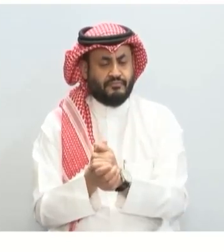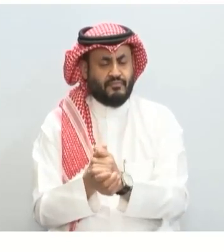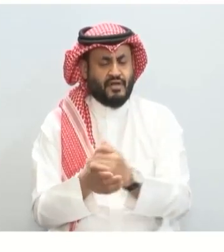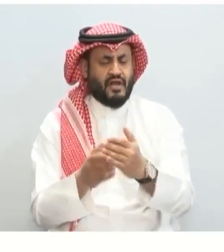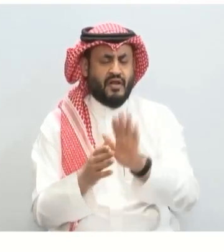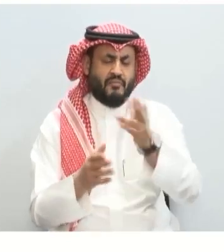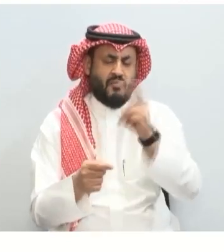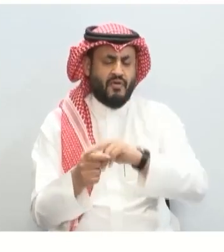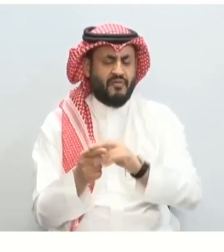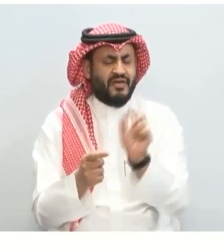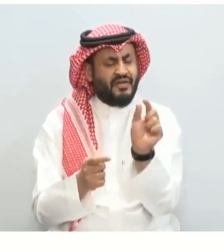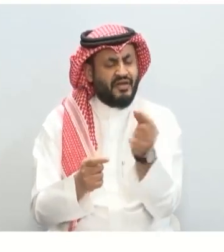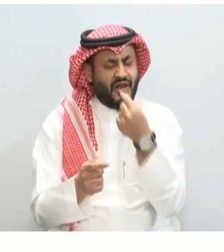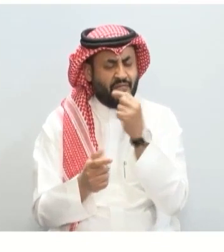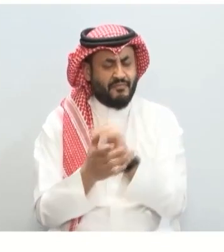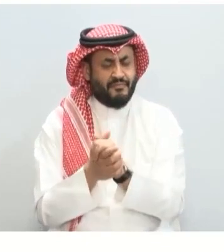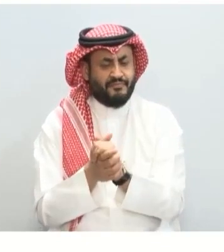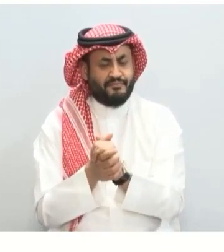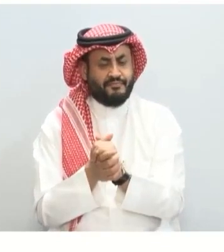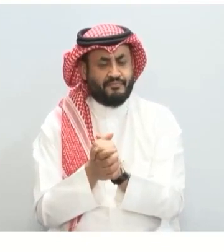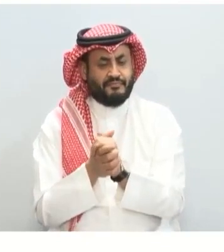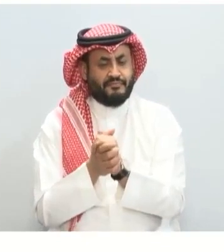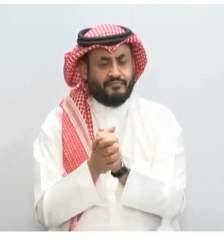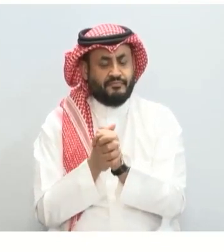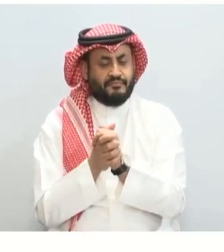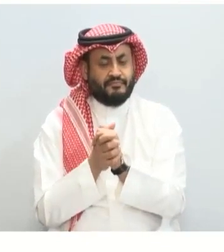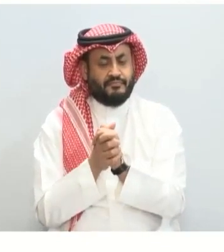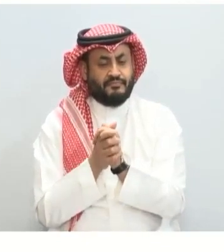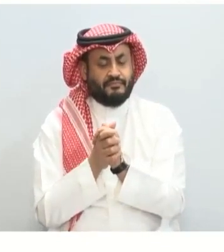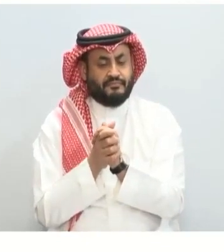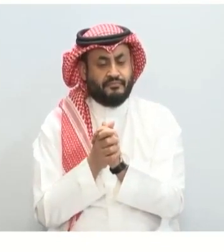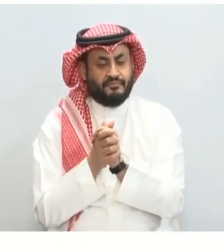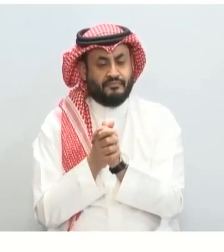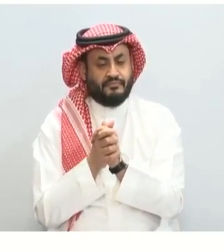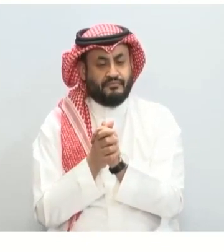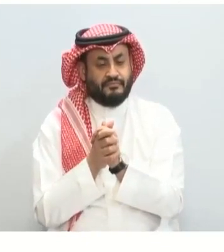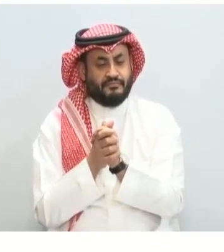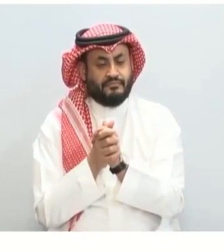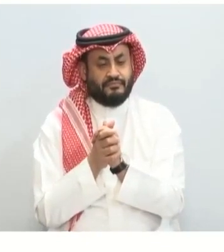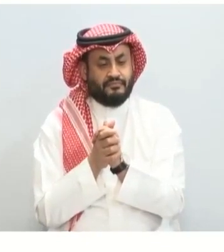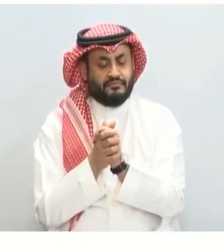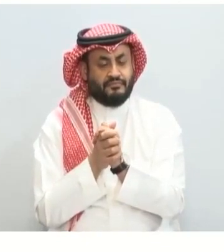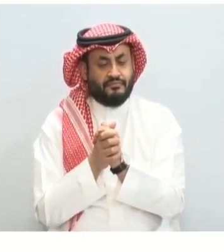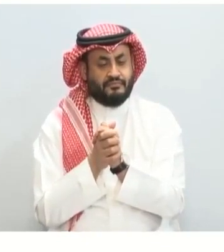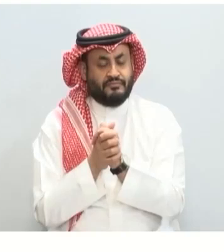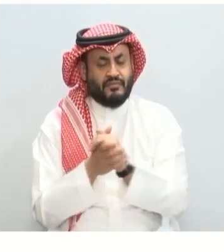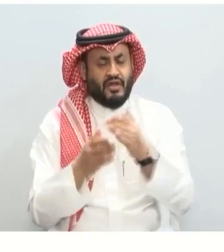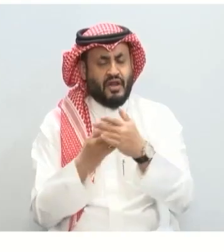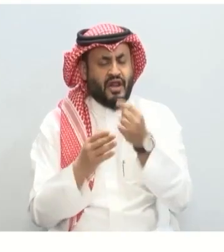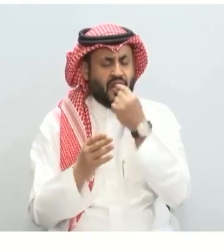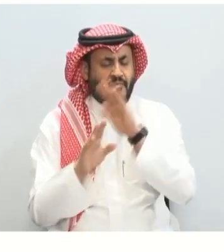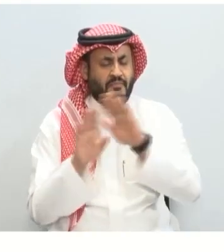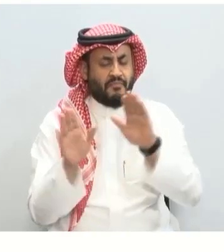give me a bite, small portion here. We'll have a bite to eat before the show. I can't eat another bite.